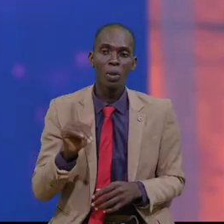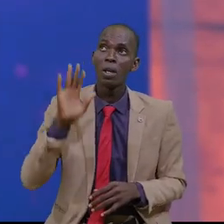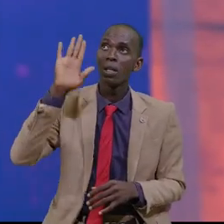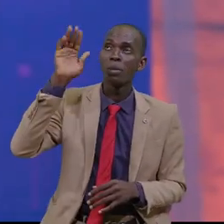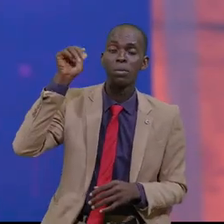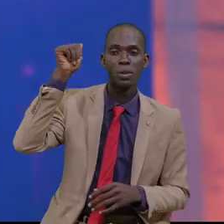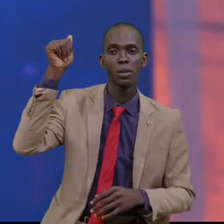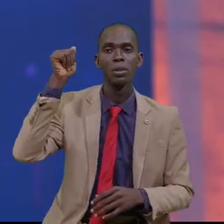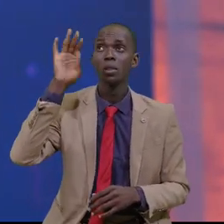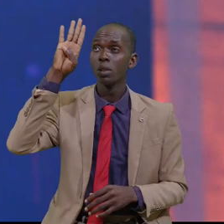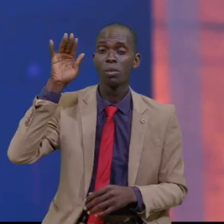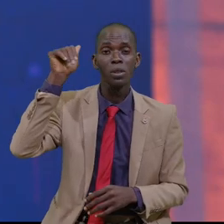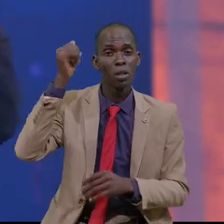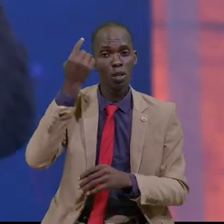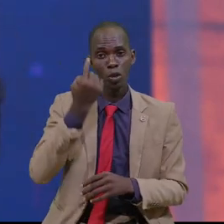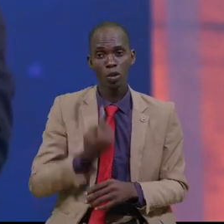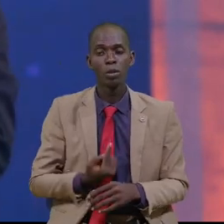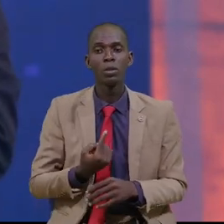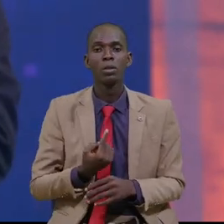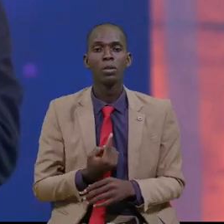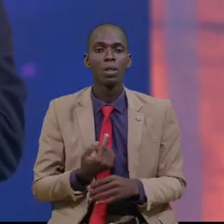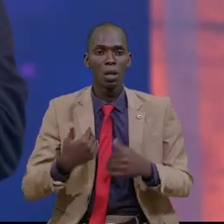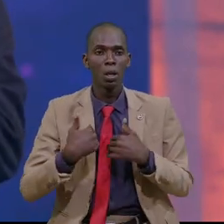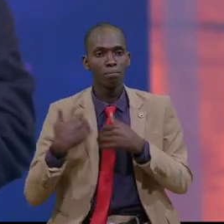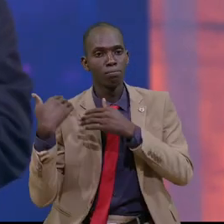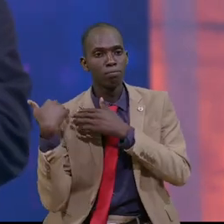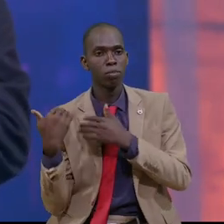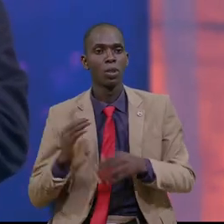himself alone, he purged our sins,